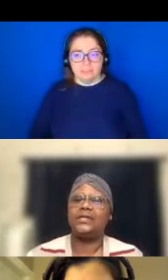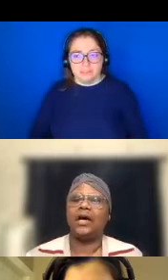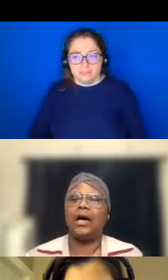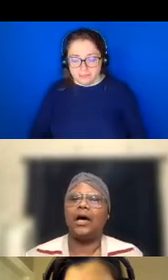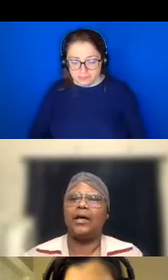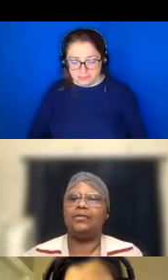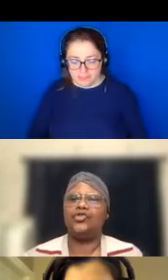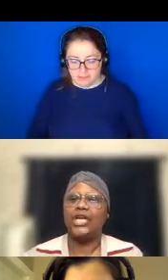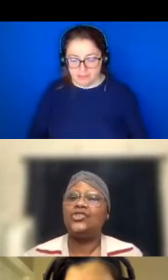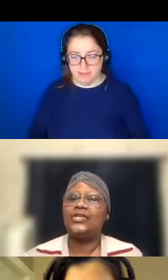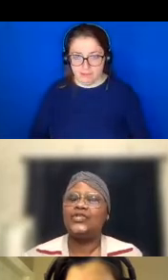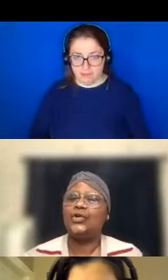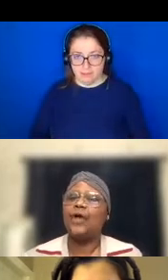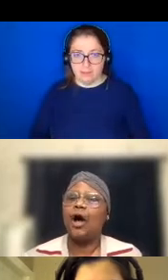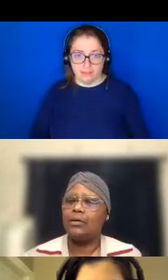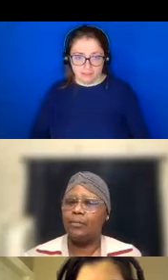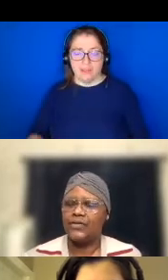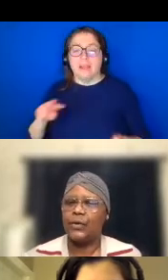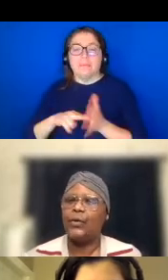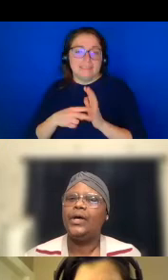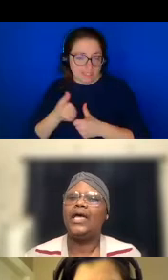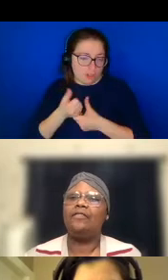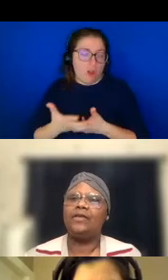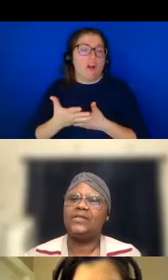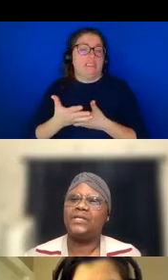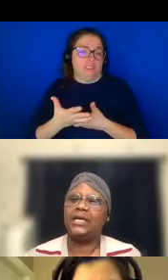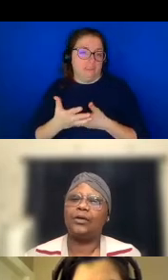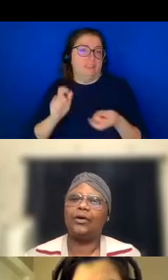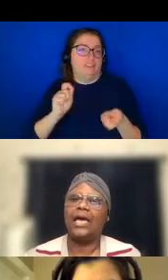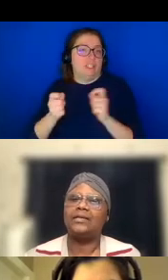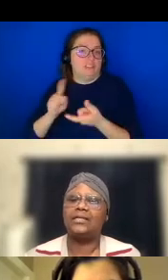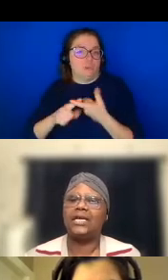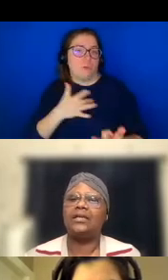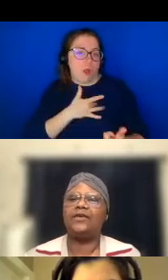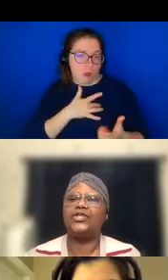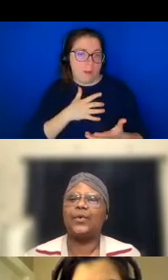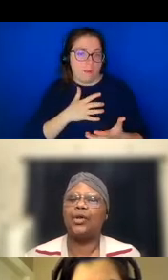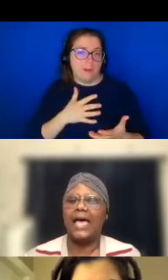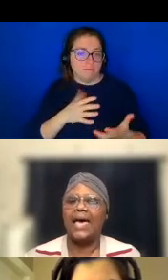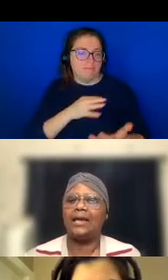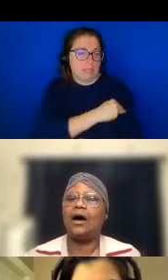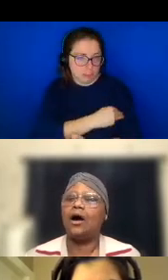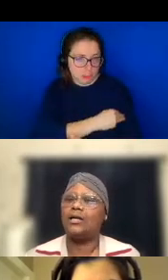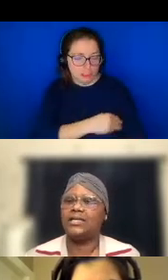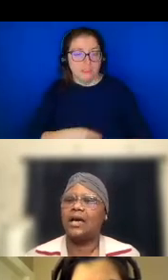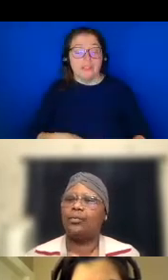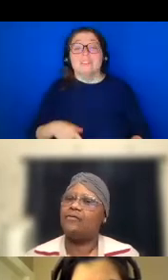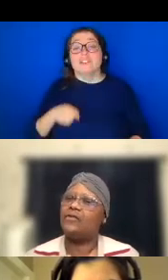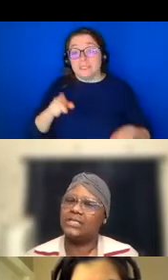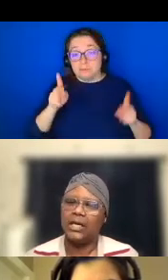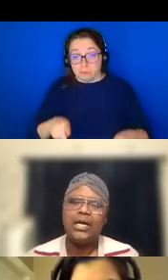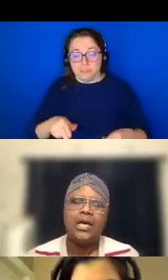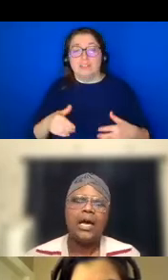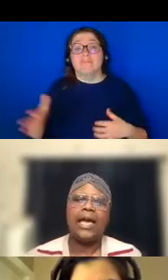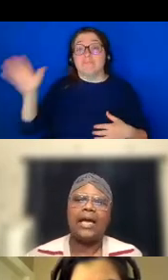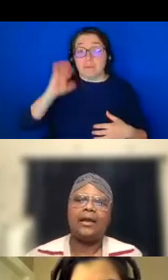is changes to the heart muscle. In this particular case, this individual had a heart attack